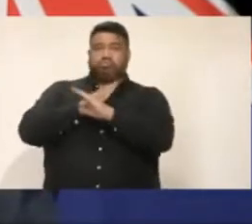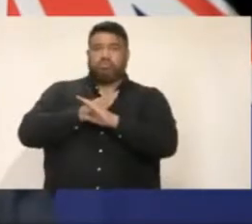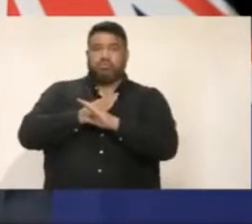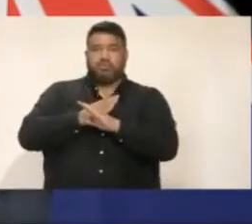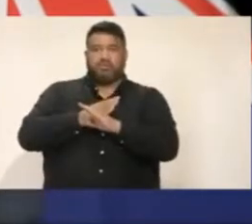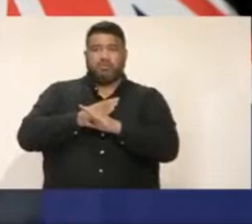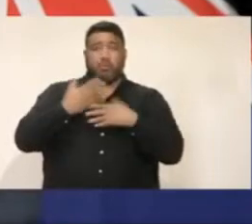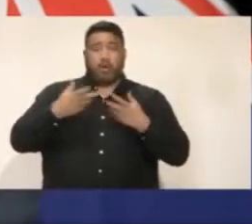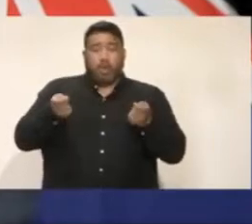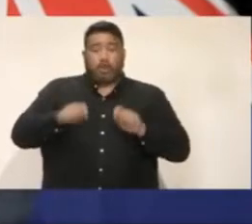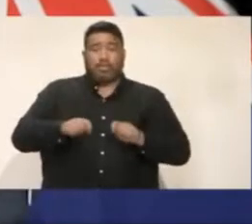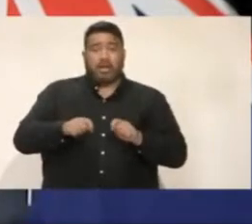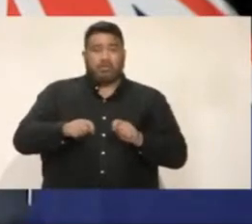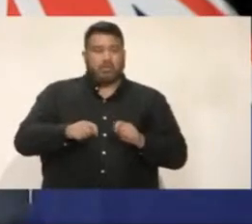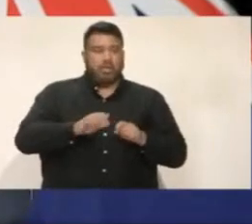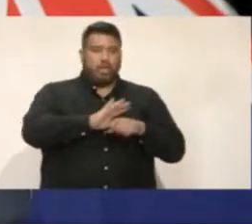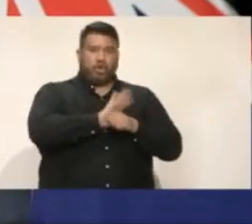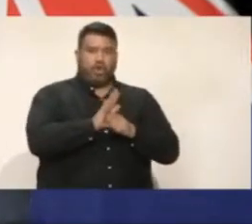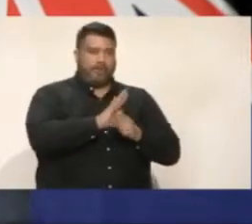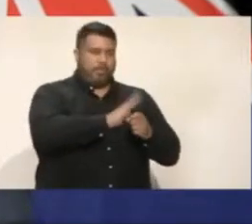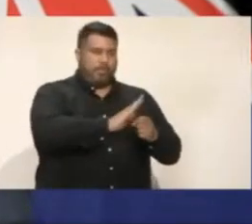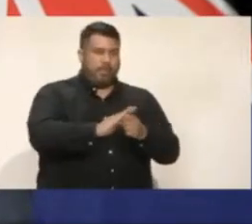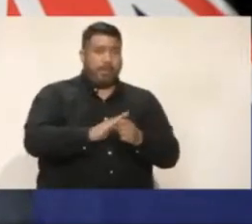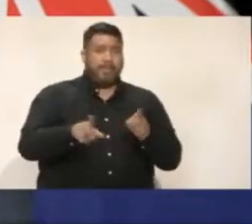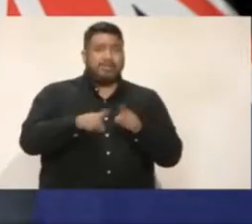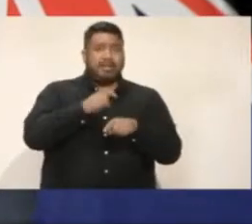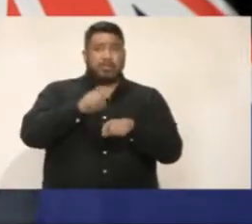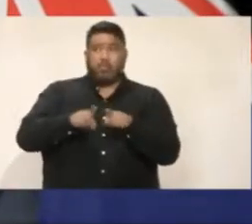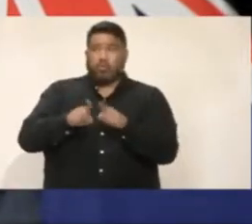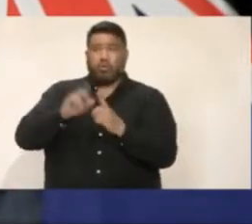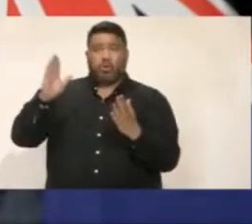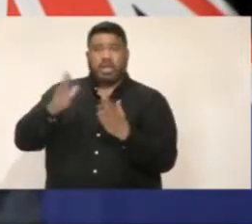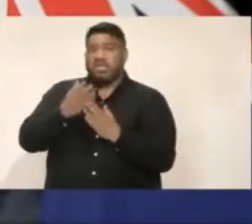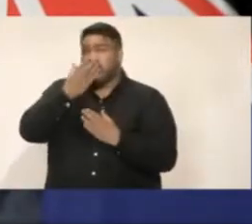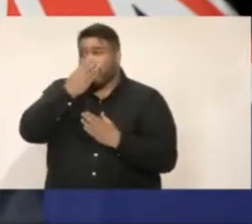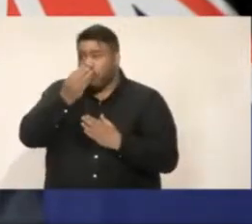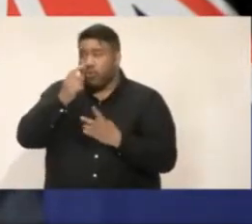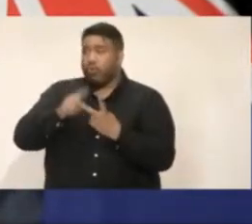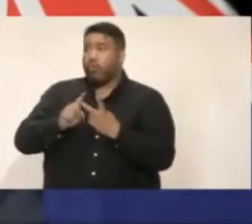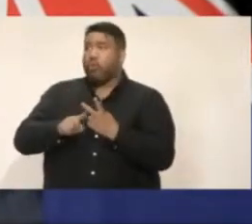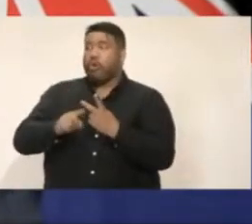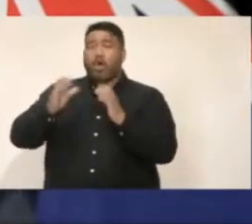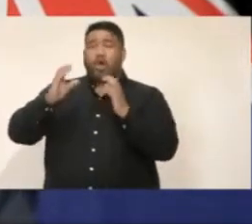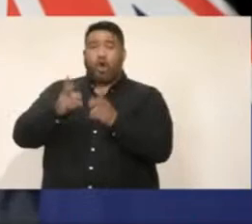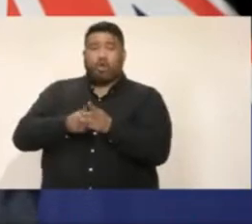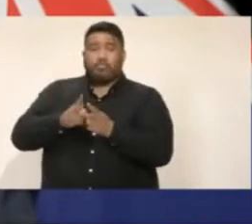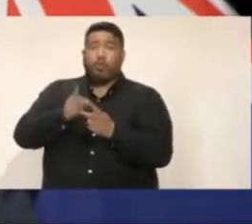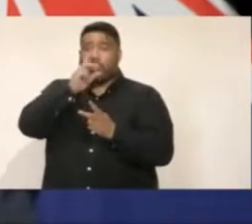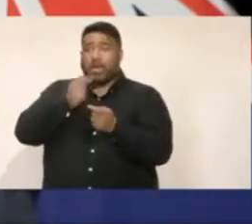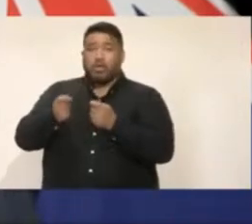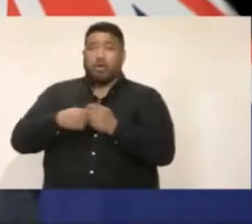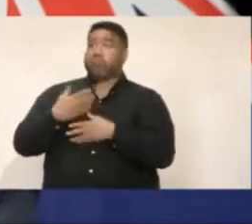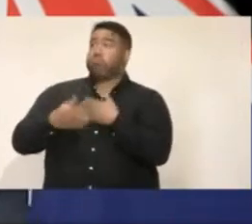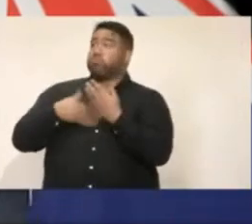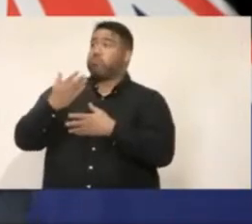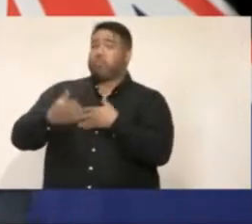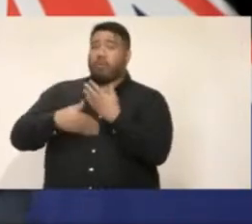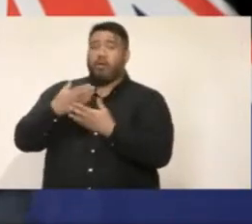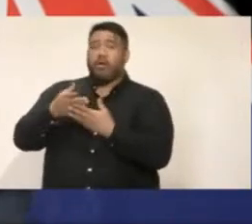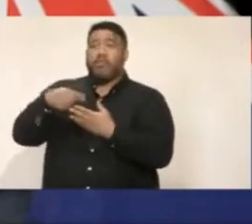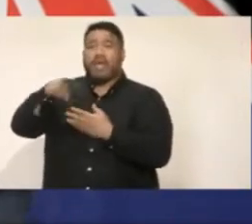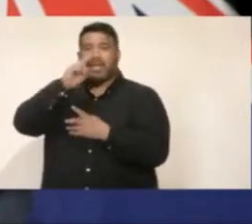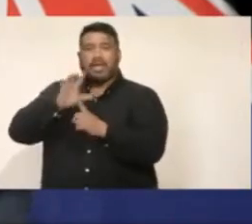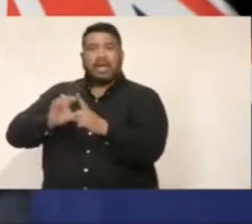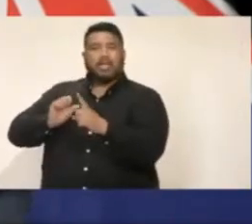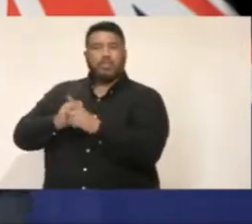has been that we haven't had that extra burden of respiratory illness on our hospitals, so it's allowed them to do the catch-up work